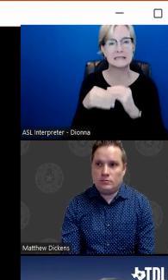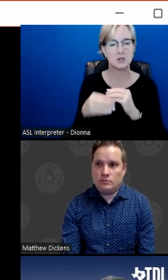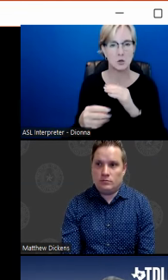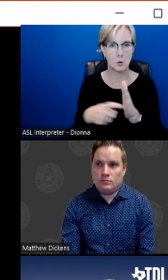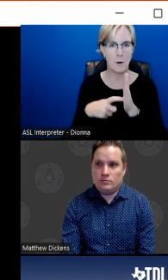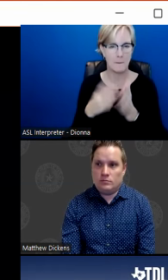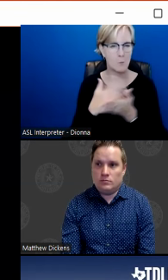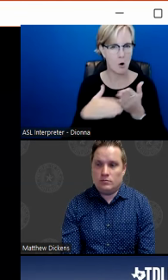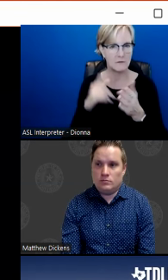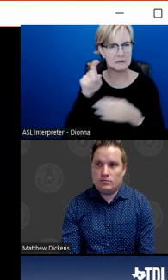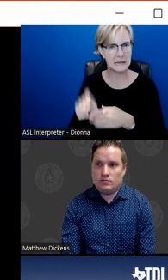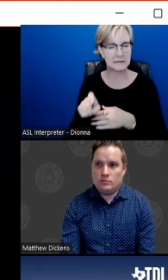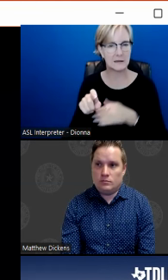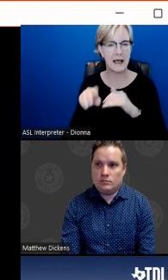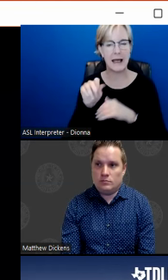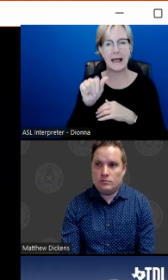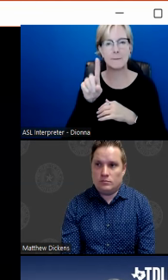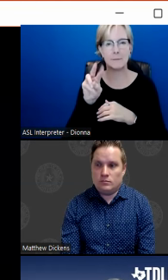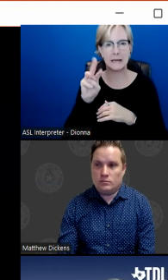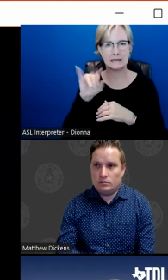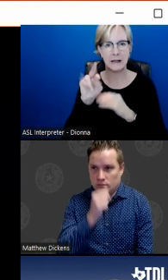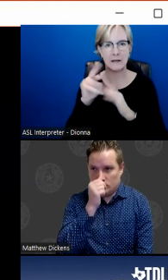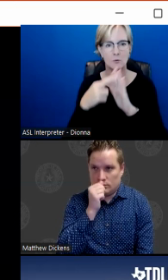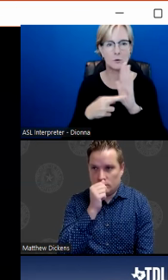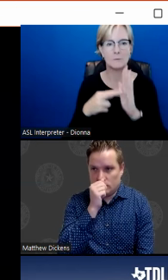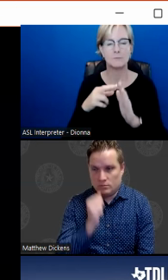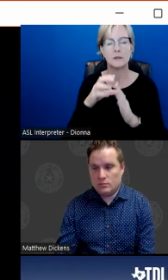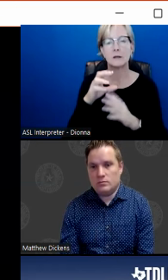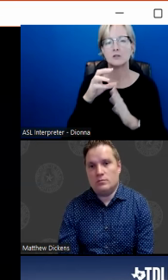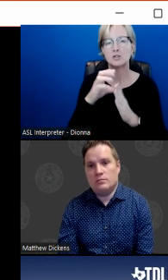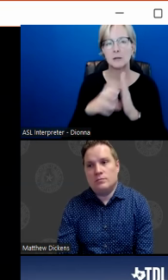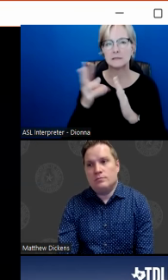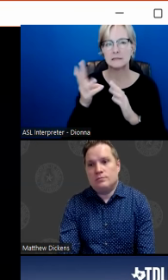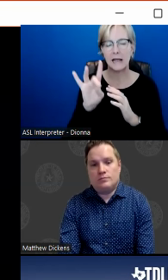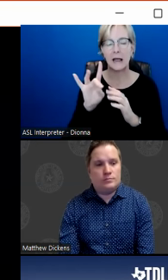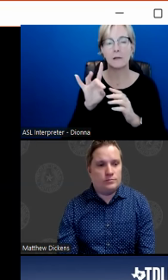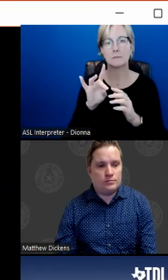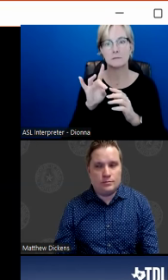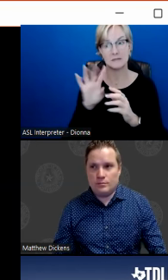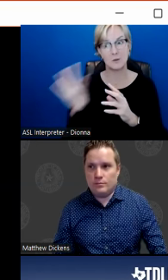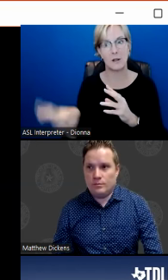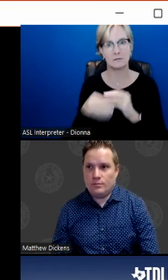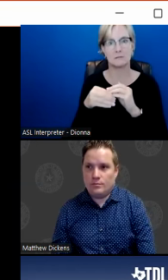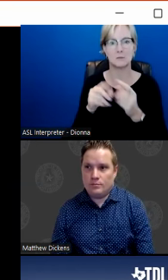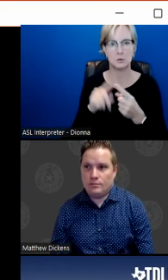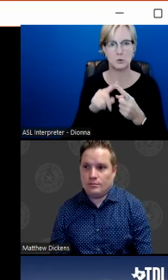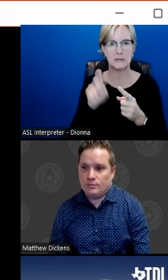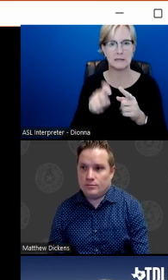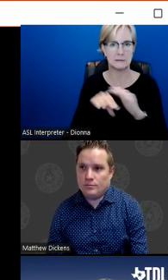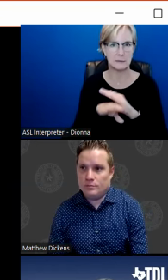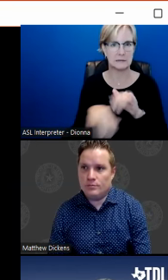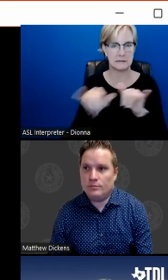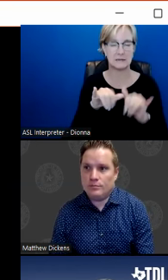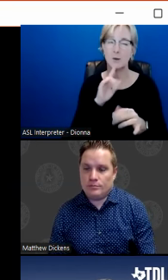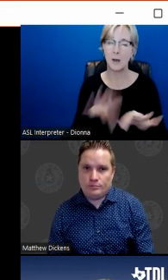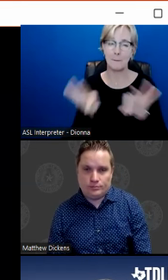that are part of the Texas Administrative Rule Chapter 68 that are in addition to the Texas Accessibility Standards. It's